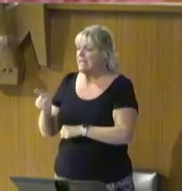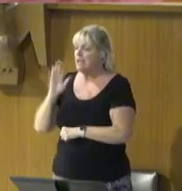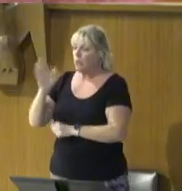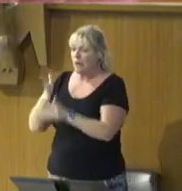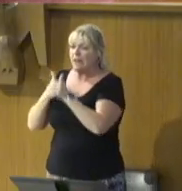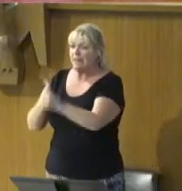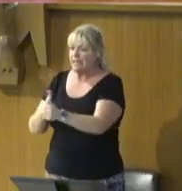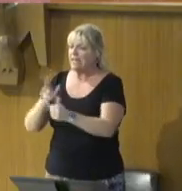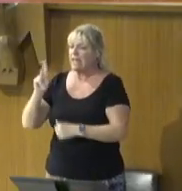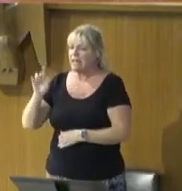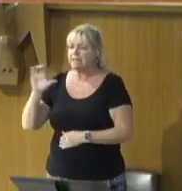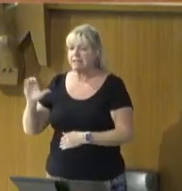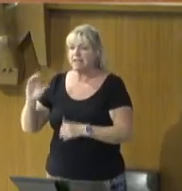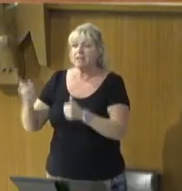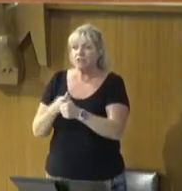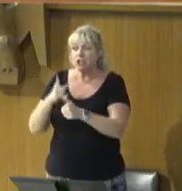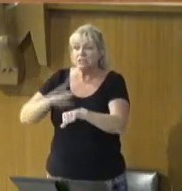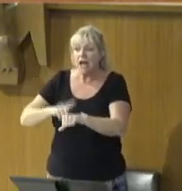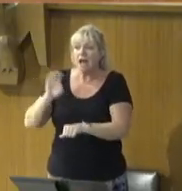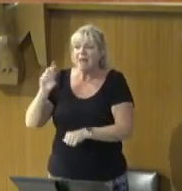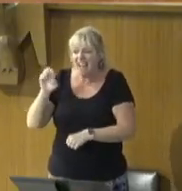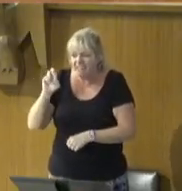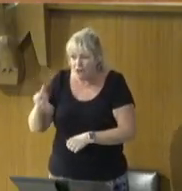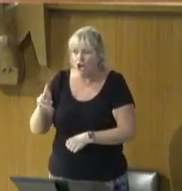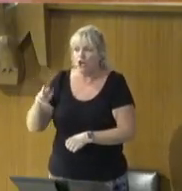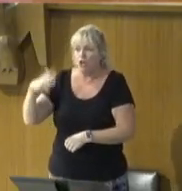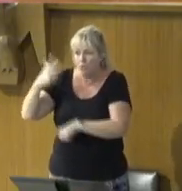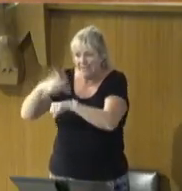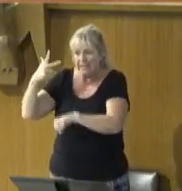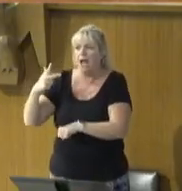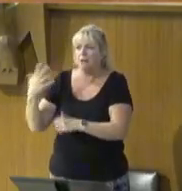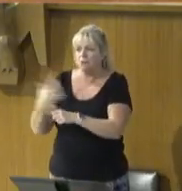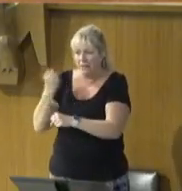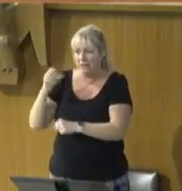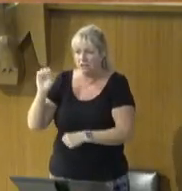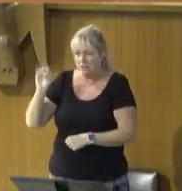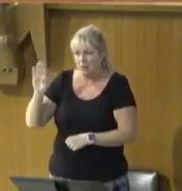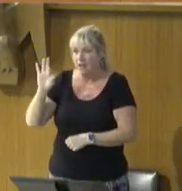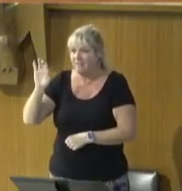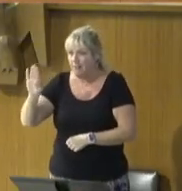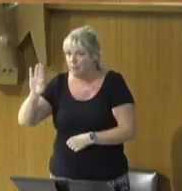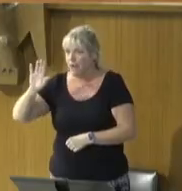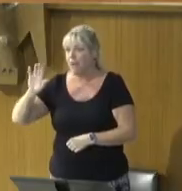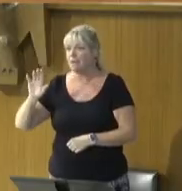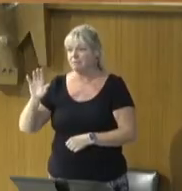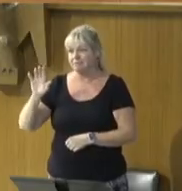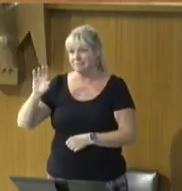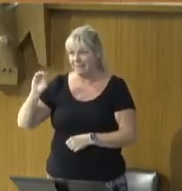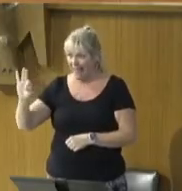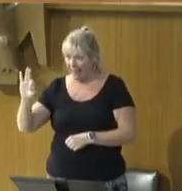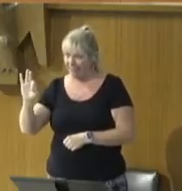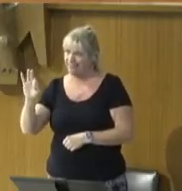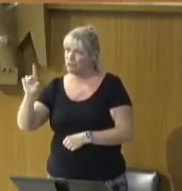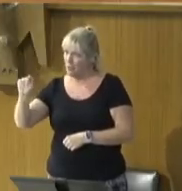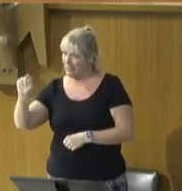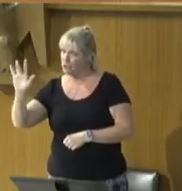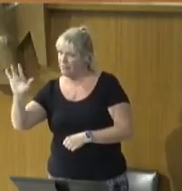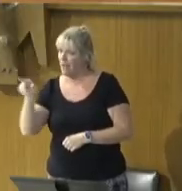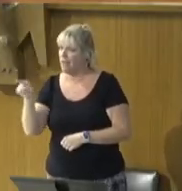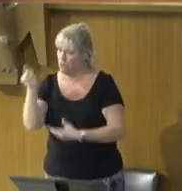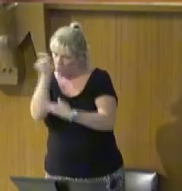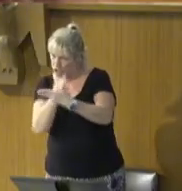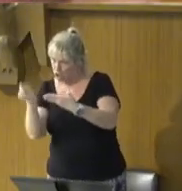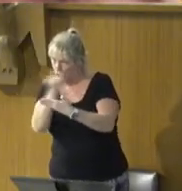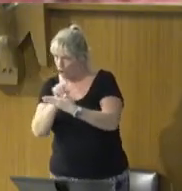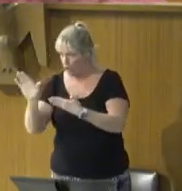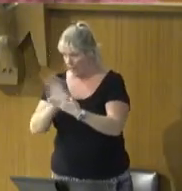championship in football history on February 9th, 2025. Circle the date on your calendars. You heard it